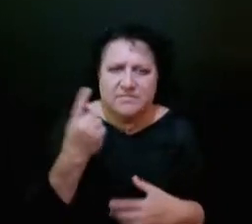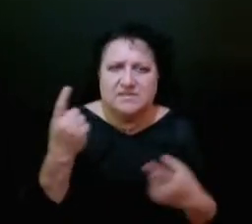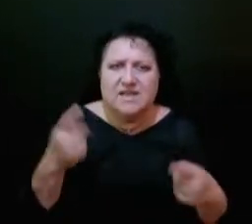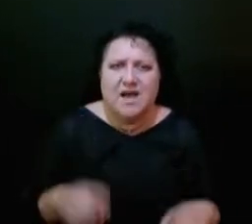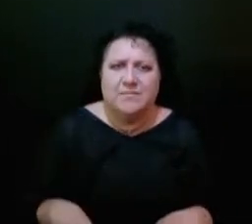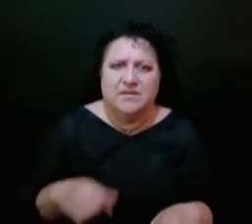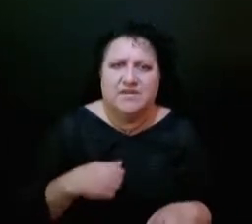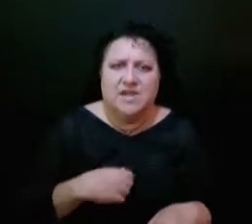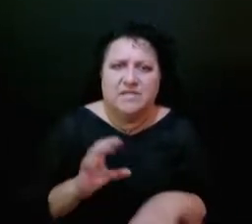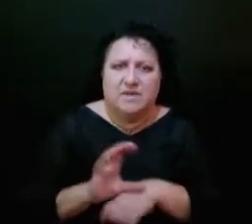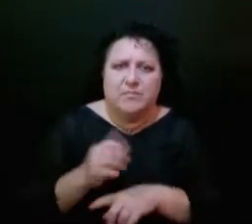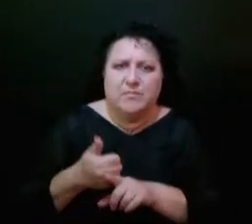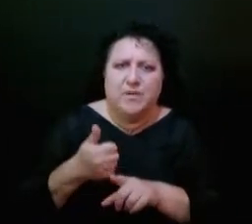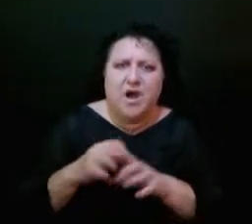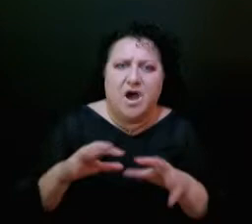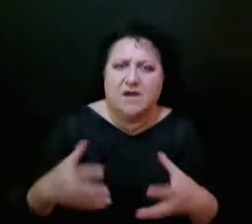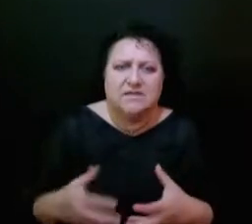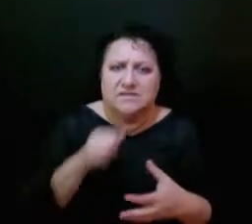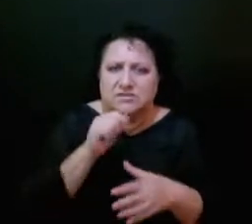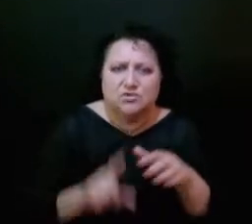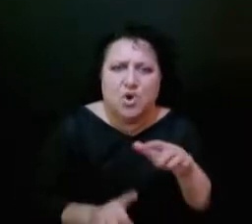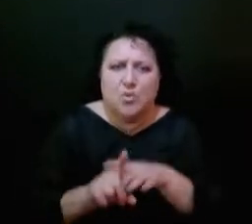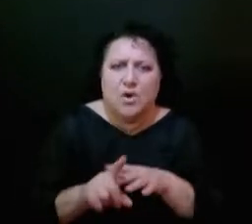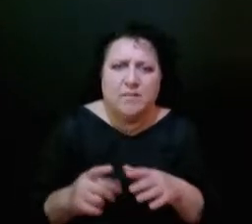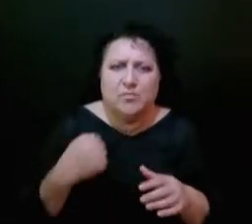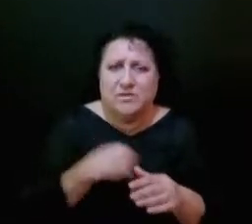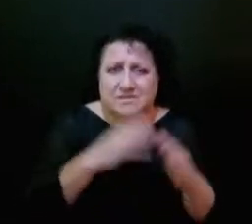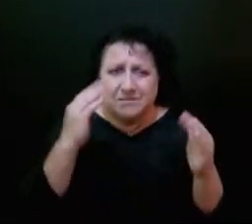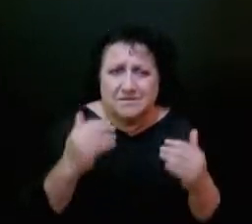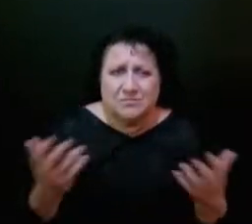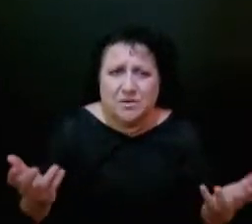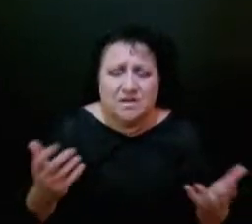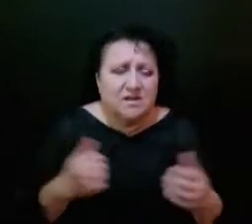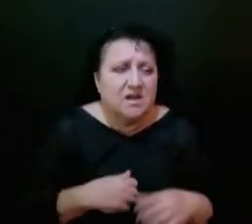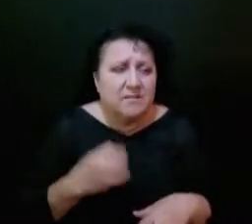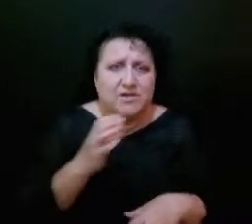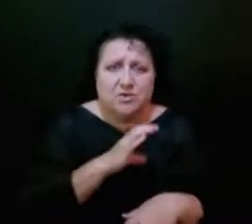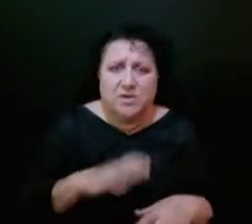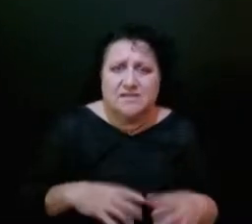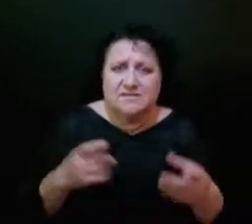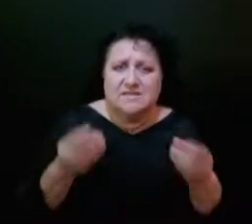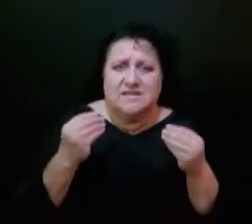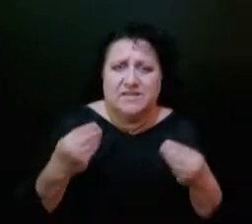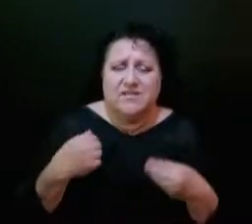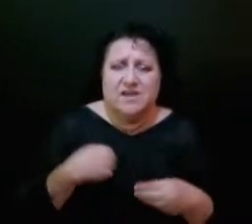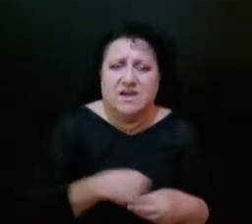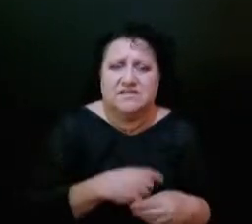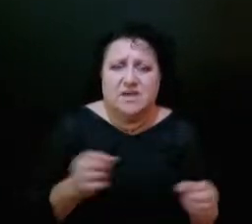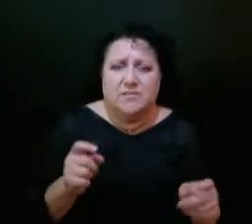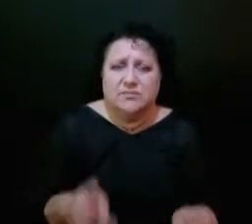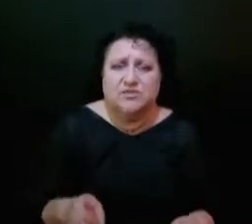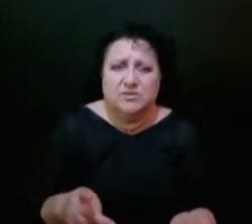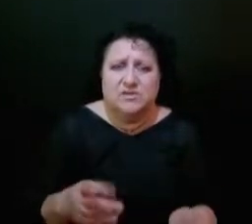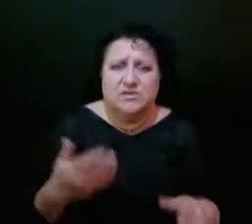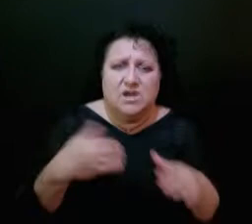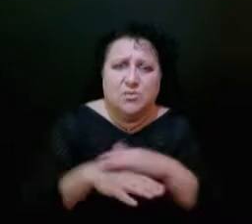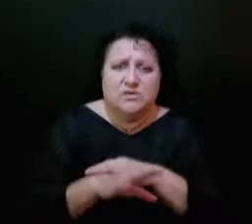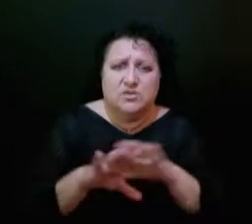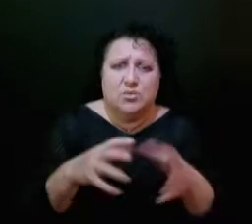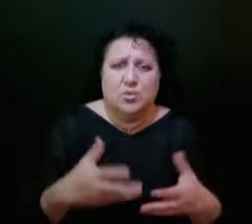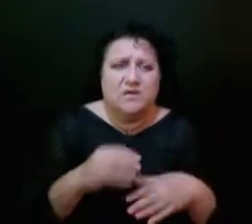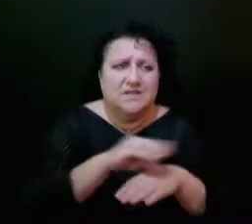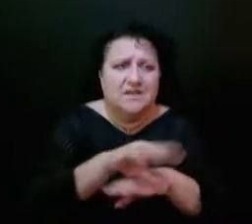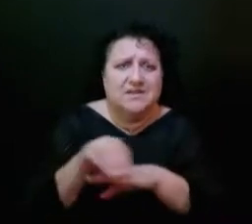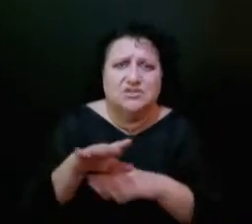up, what do we expect? Christ is giving us an opportunity to enter into our world and make a change. We can change